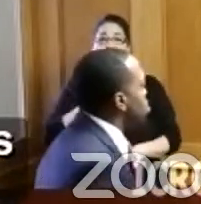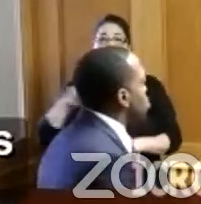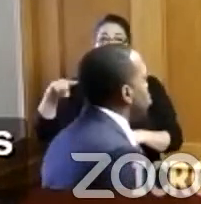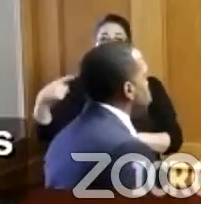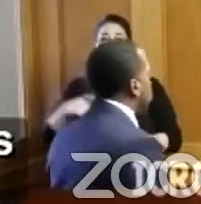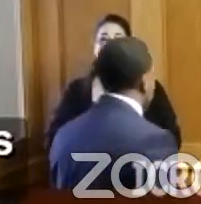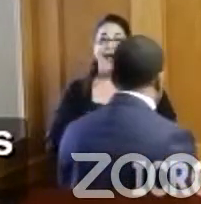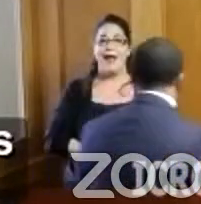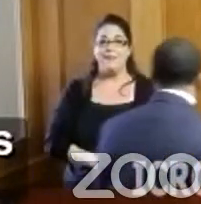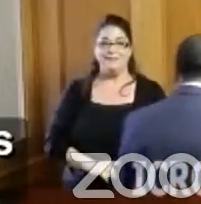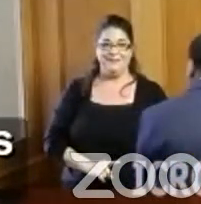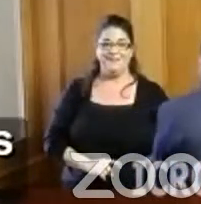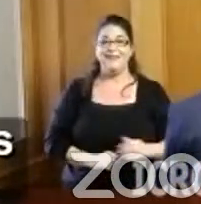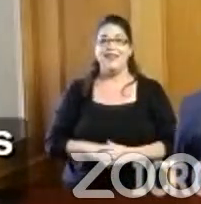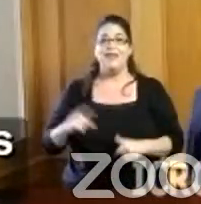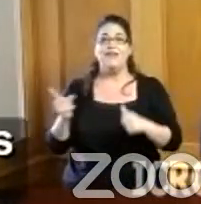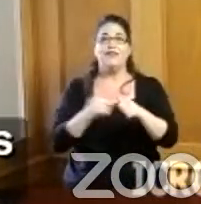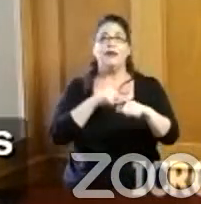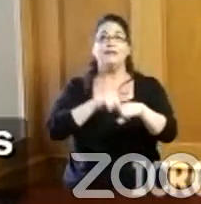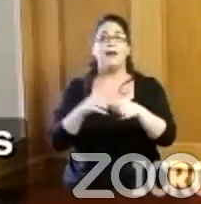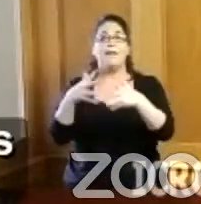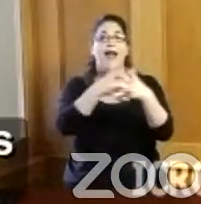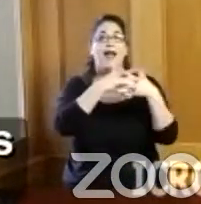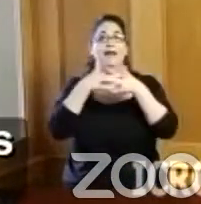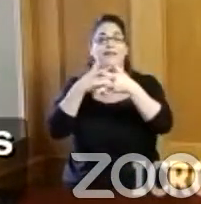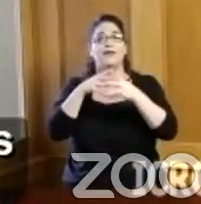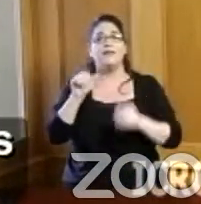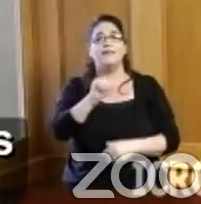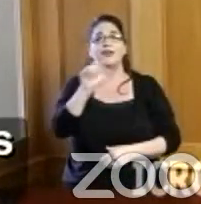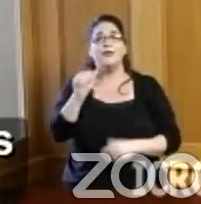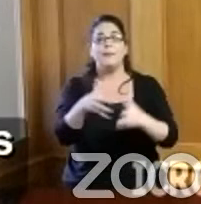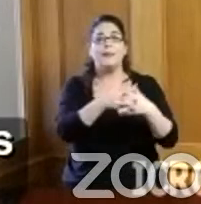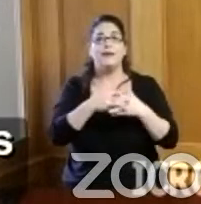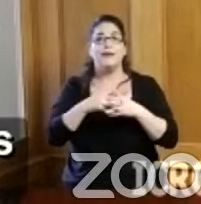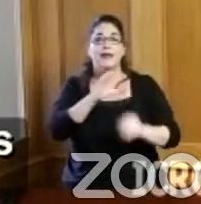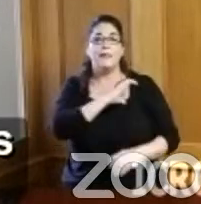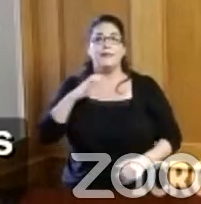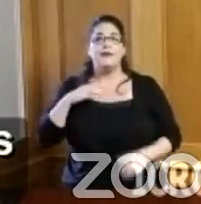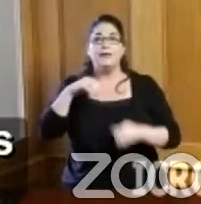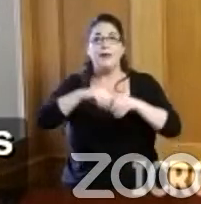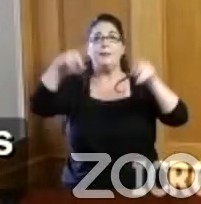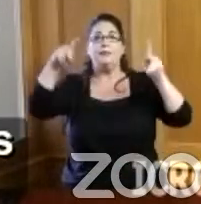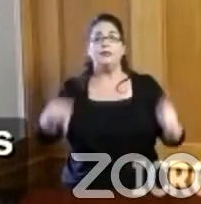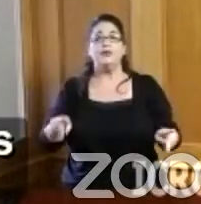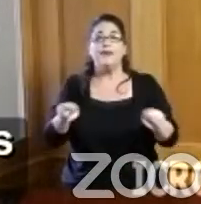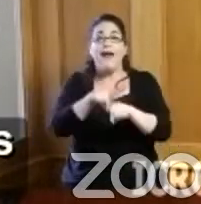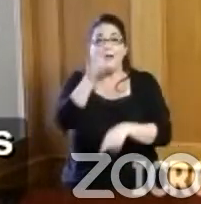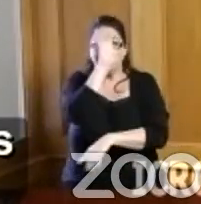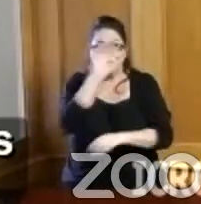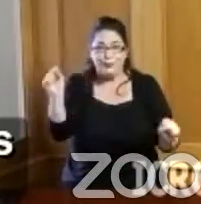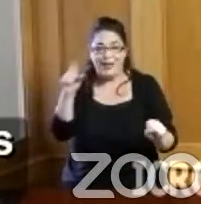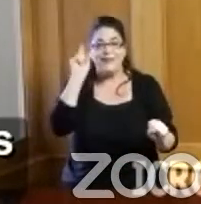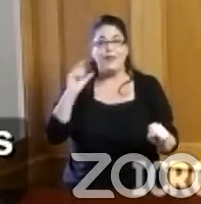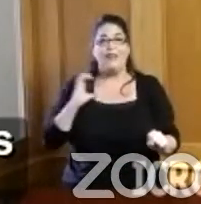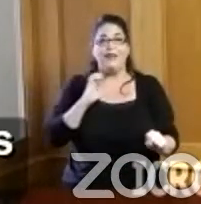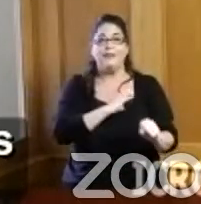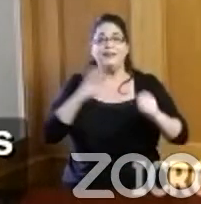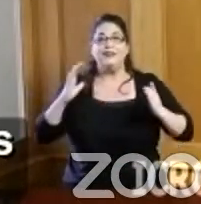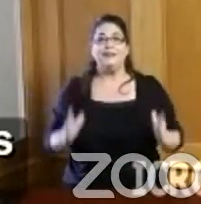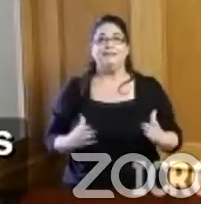the first African-American commissioner will conduct an in-person meeting as president of the commission.